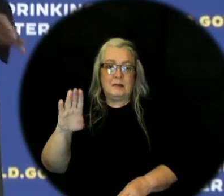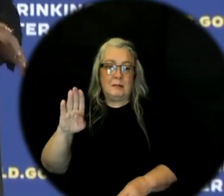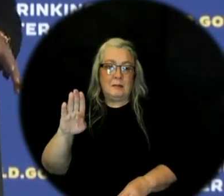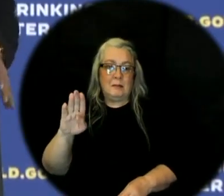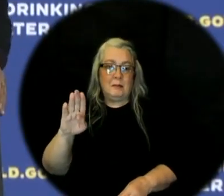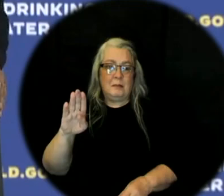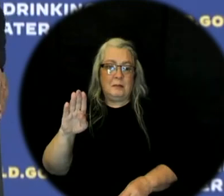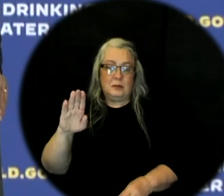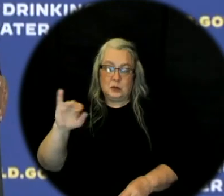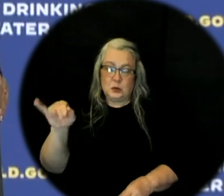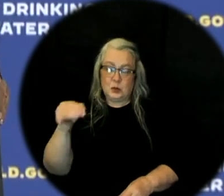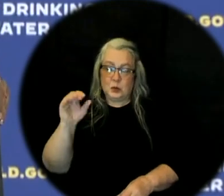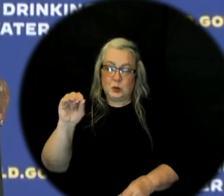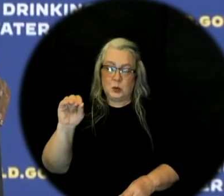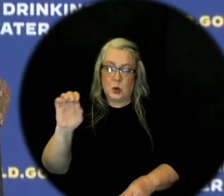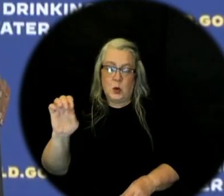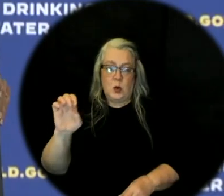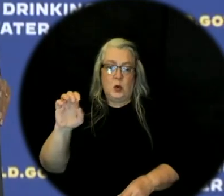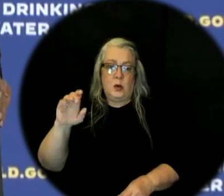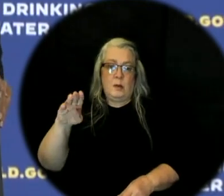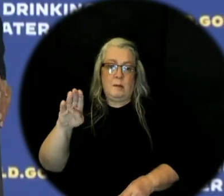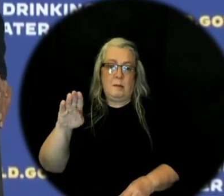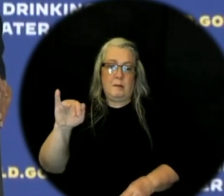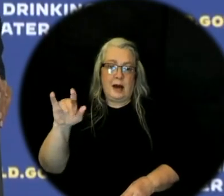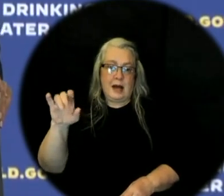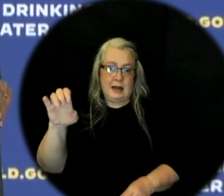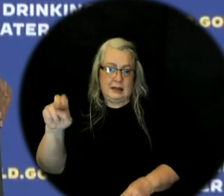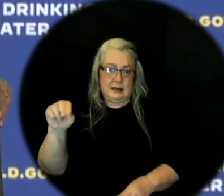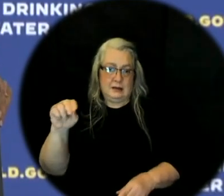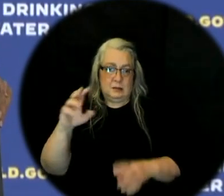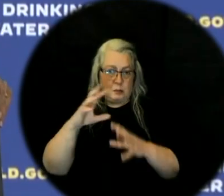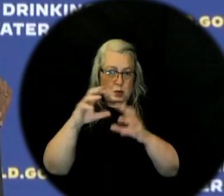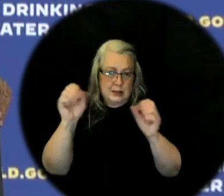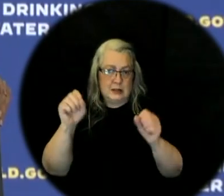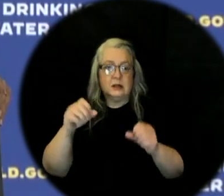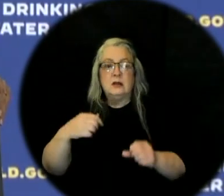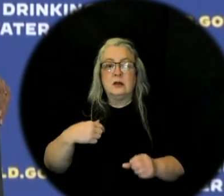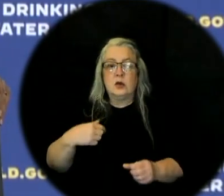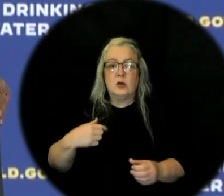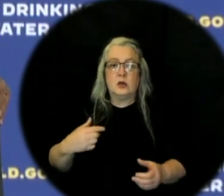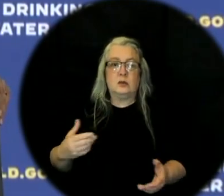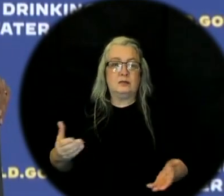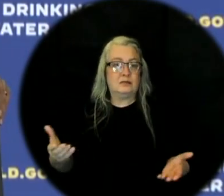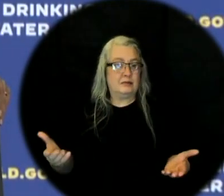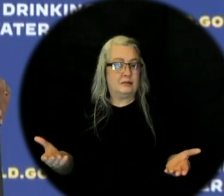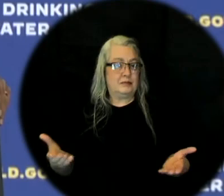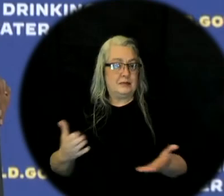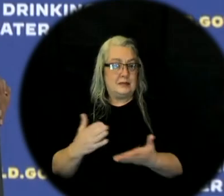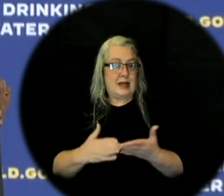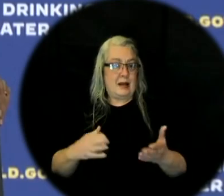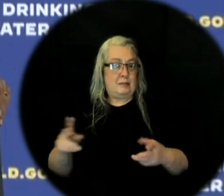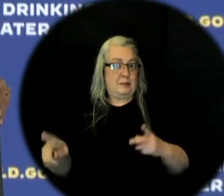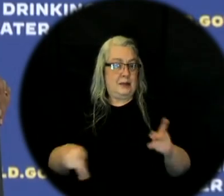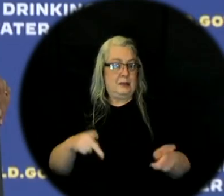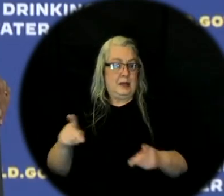might just refer to the governor's concern about my attendance today.